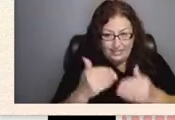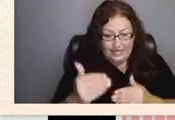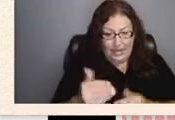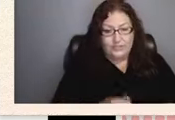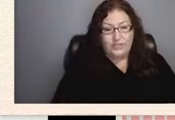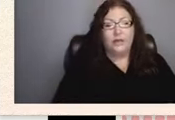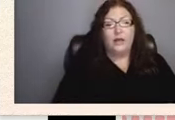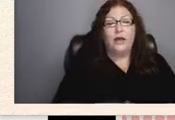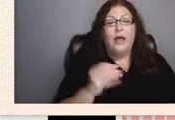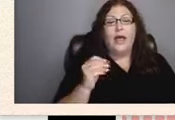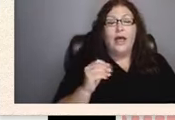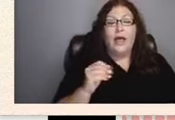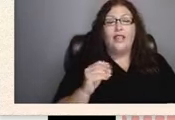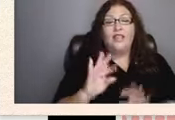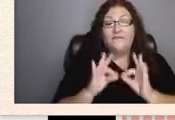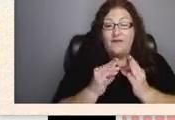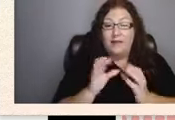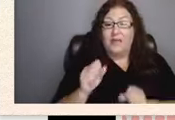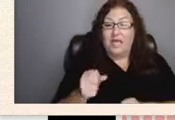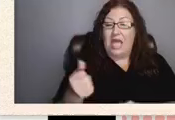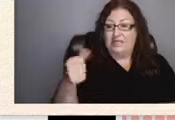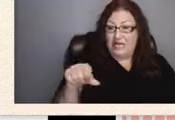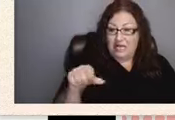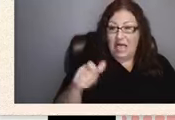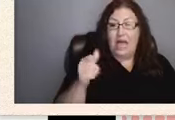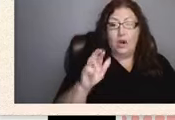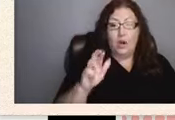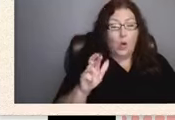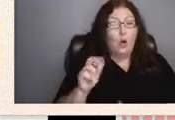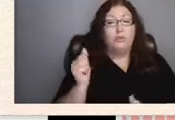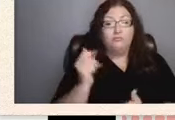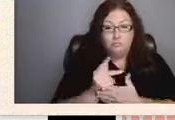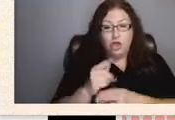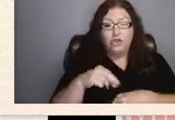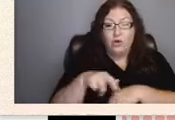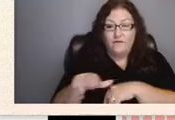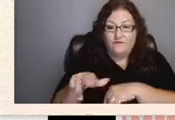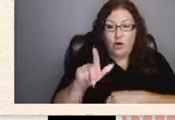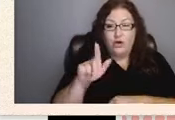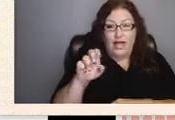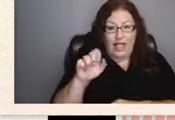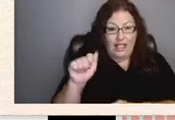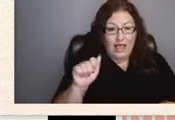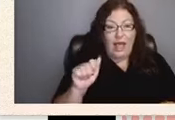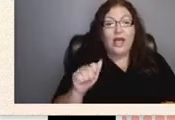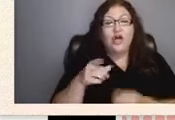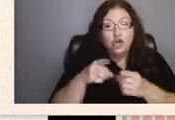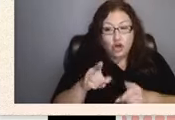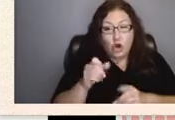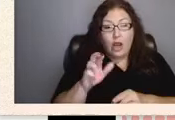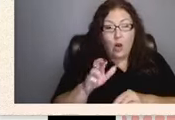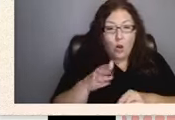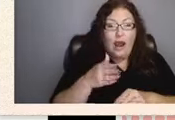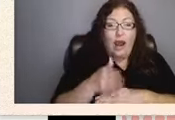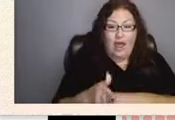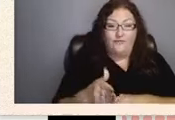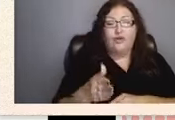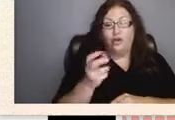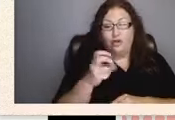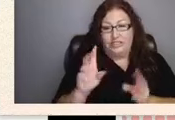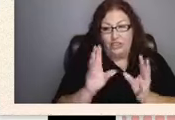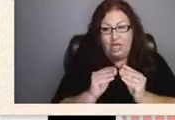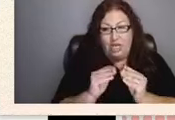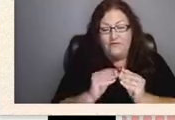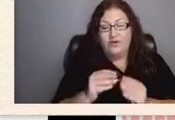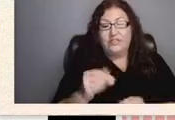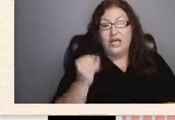And the family may decline or consent to a referral to the LEA during or after the transition conference. So if by chance